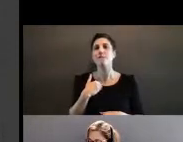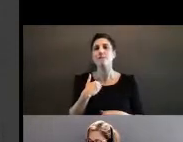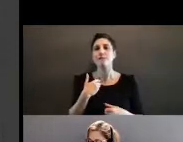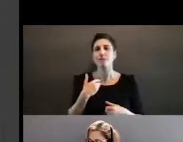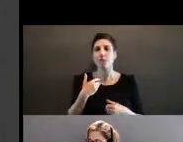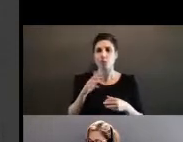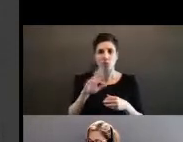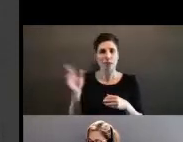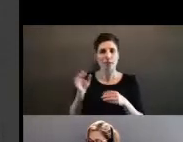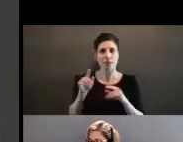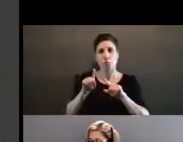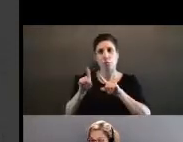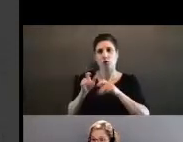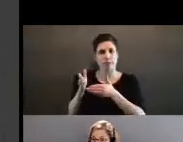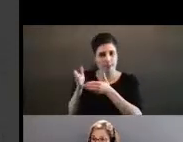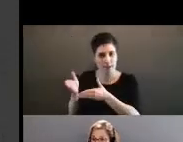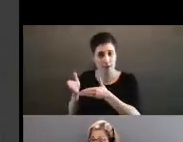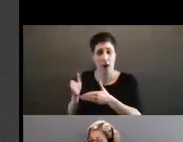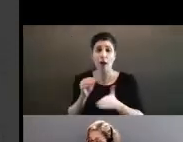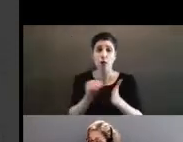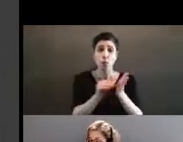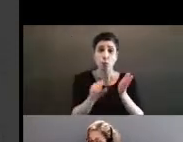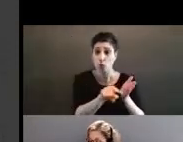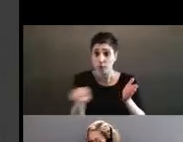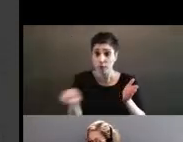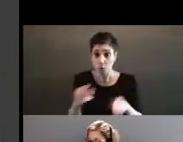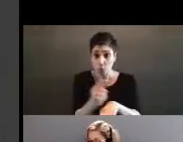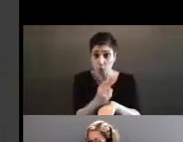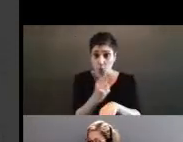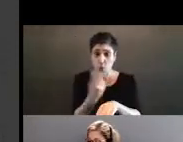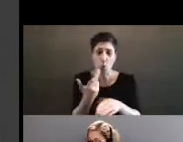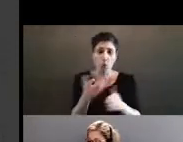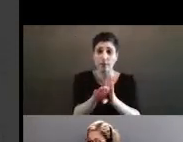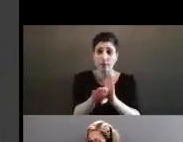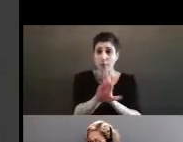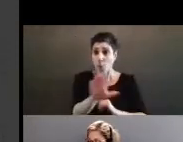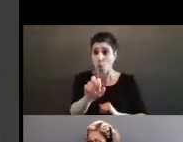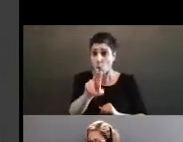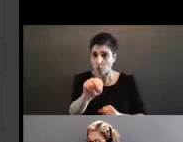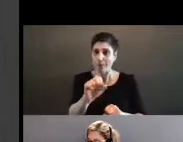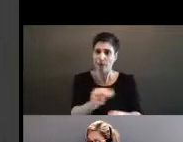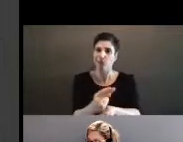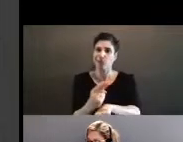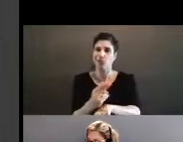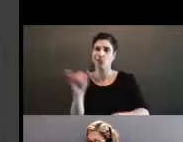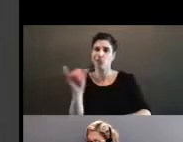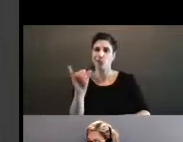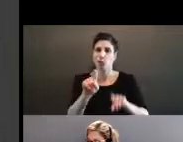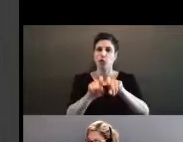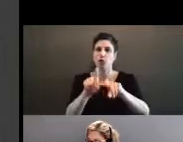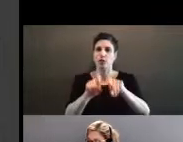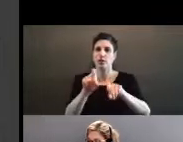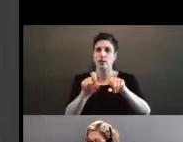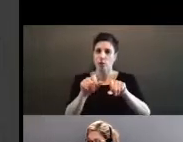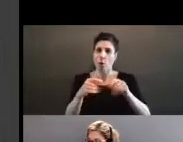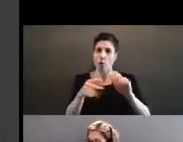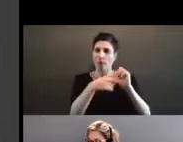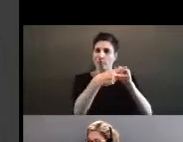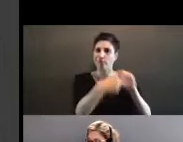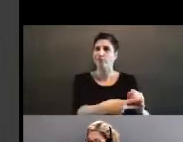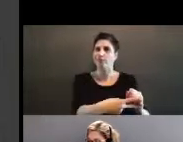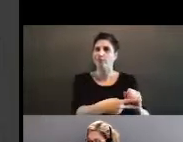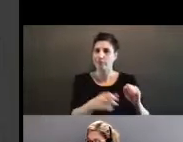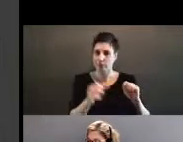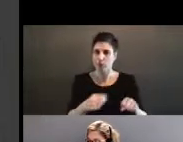Kahoots. They can use different ones as well. So we like that piece. Oops.